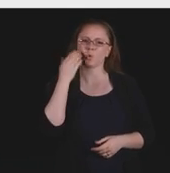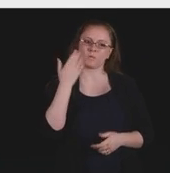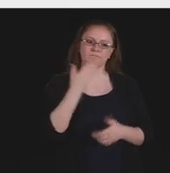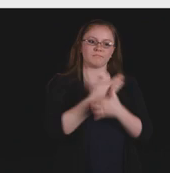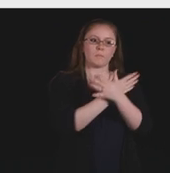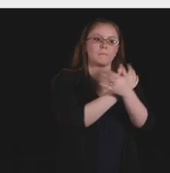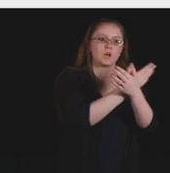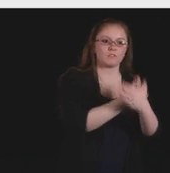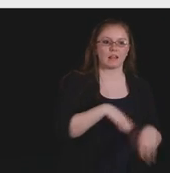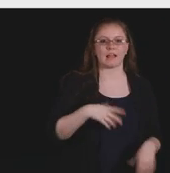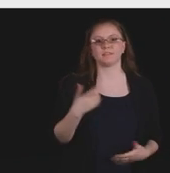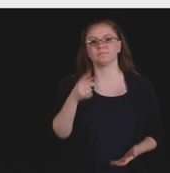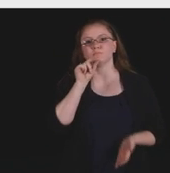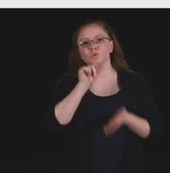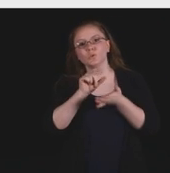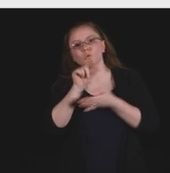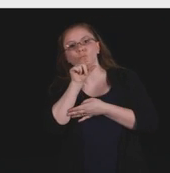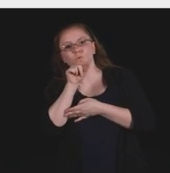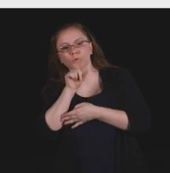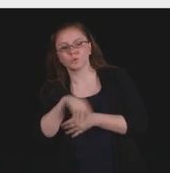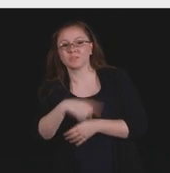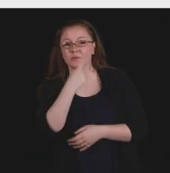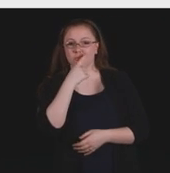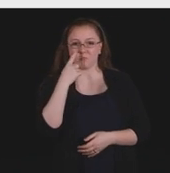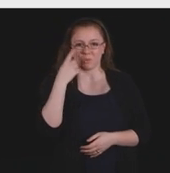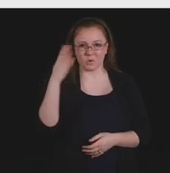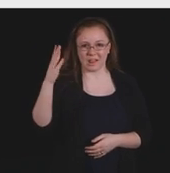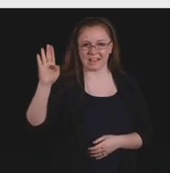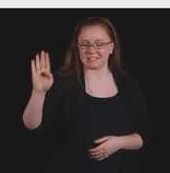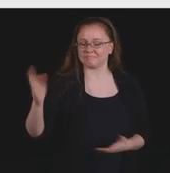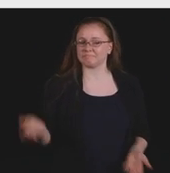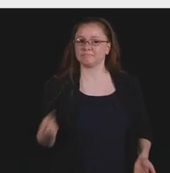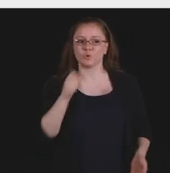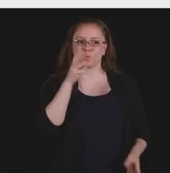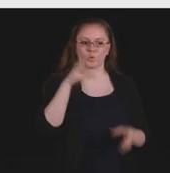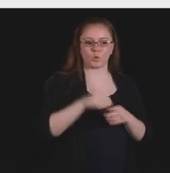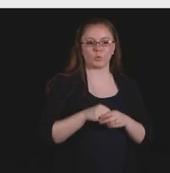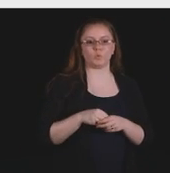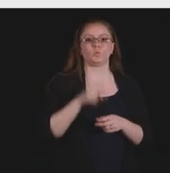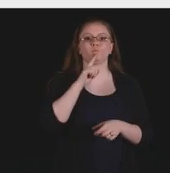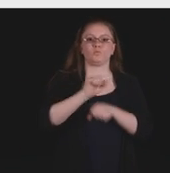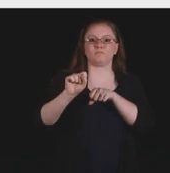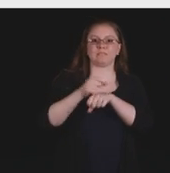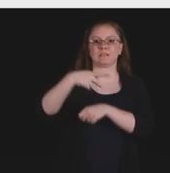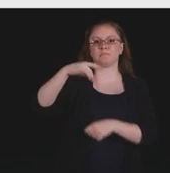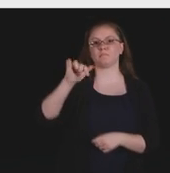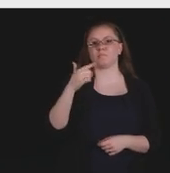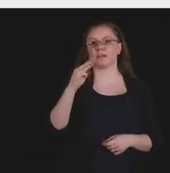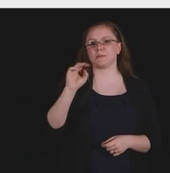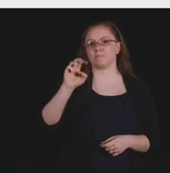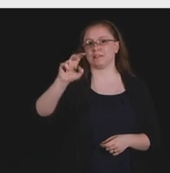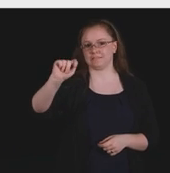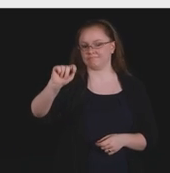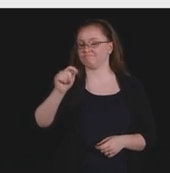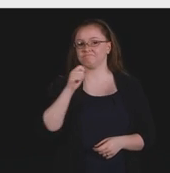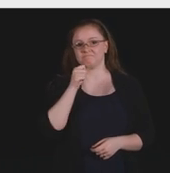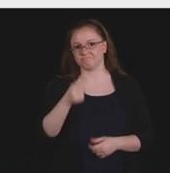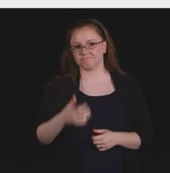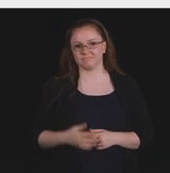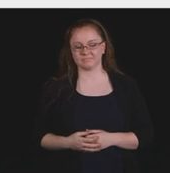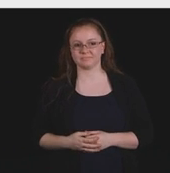anything, even blue eyes, they don't have atom of pigment in the object. So why they appear so